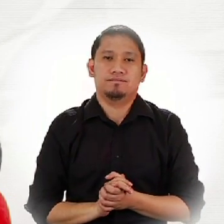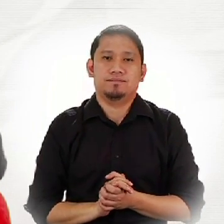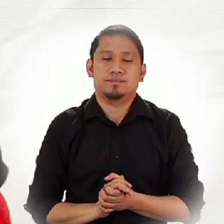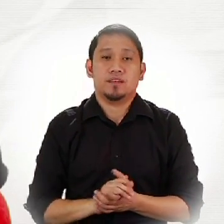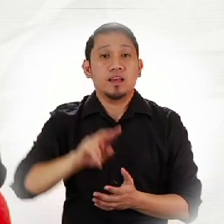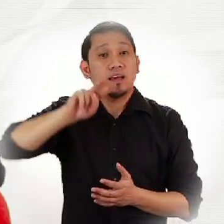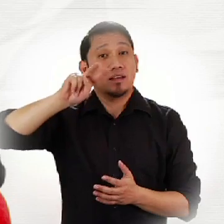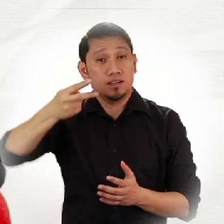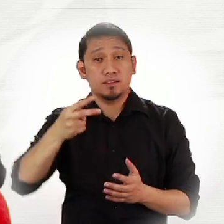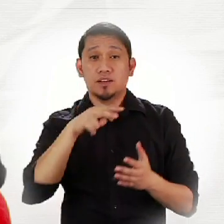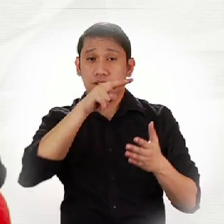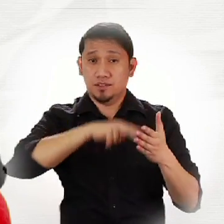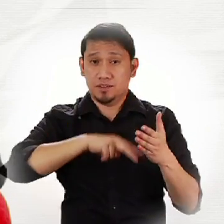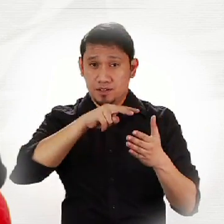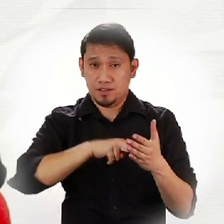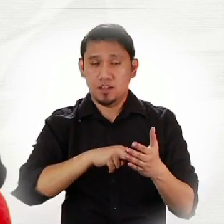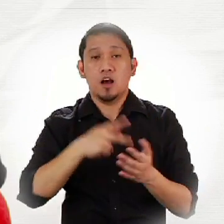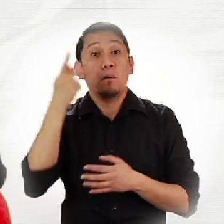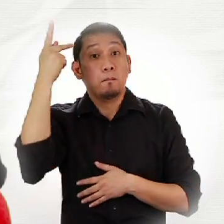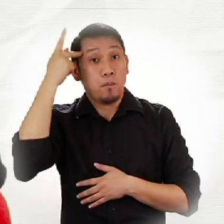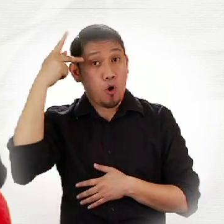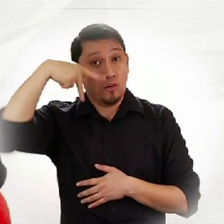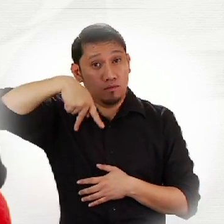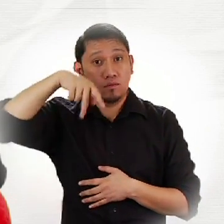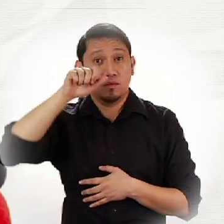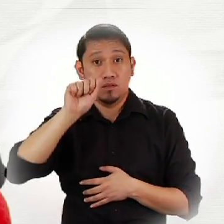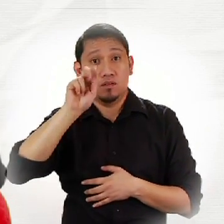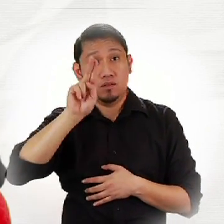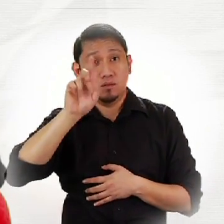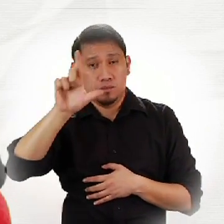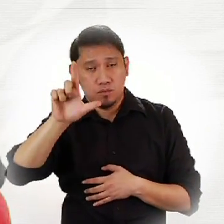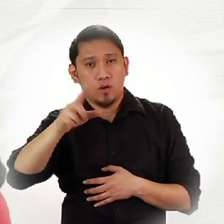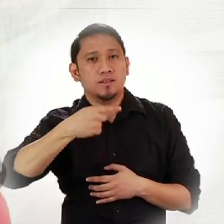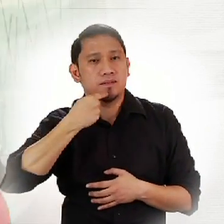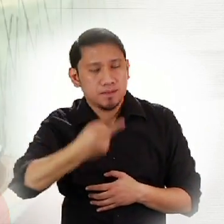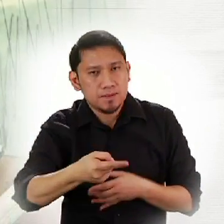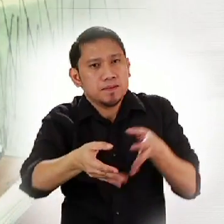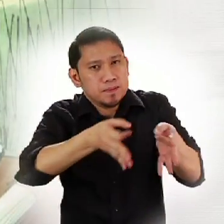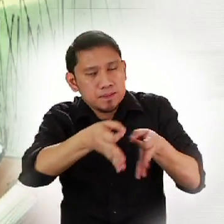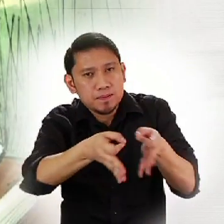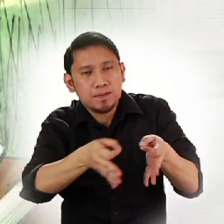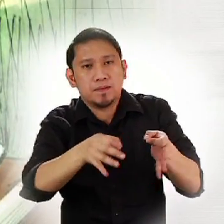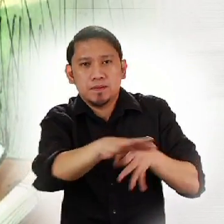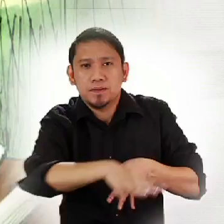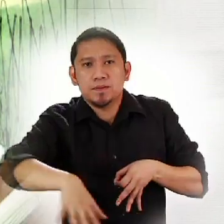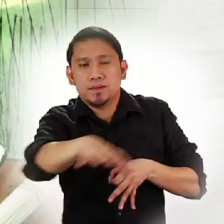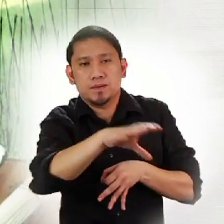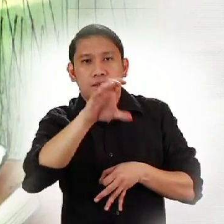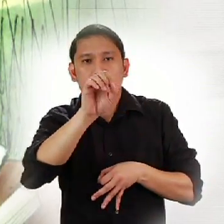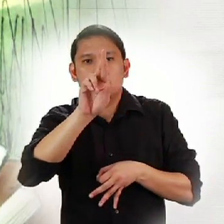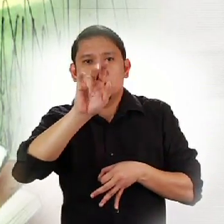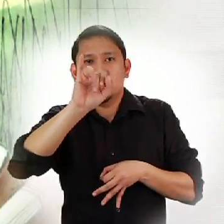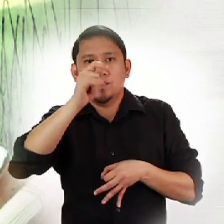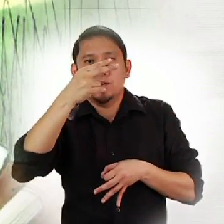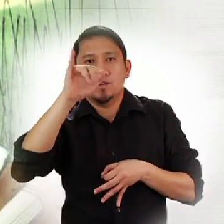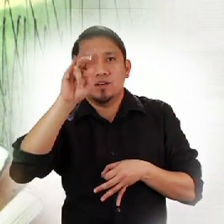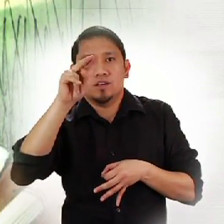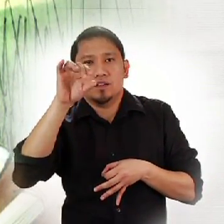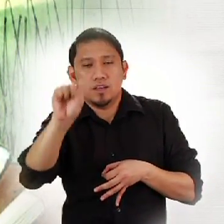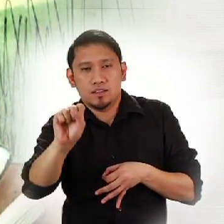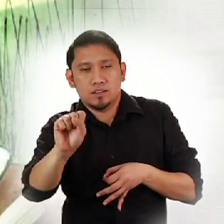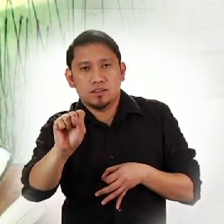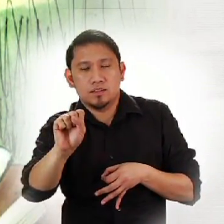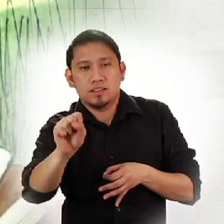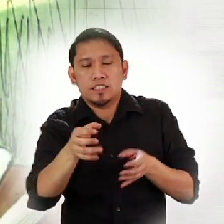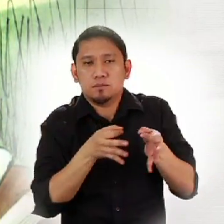In the second reading, St. Paul tells the Corinthians about his own good deed, his